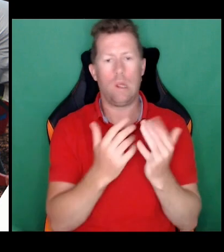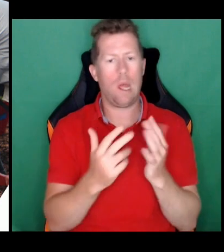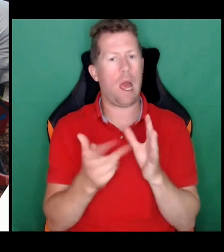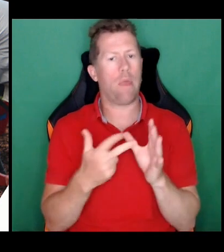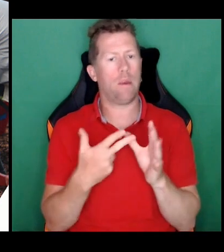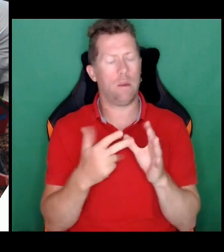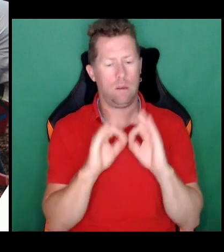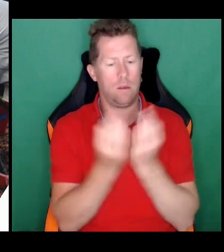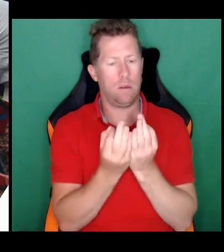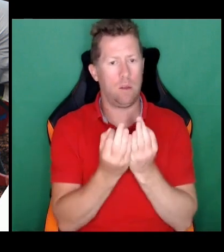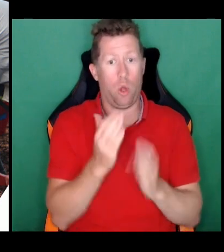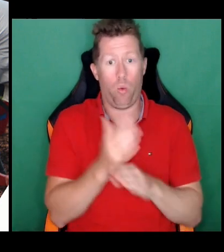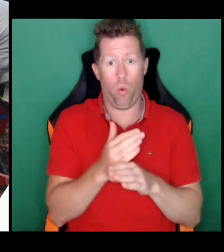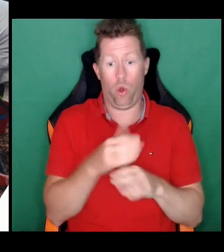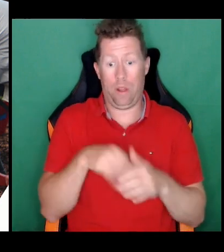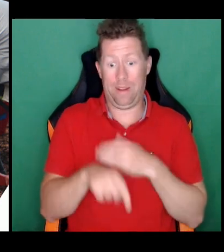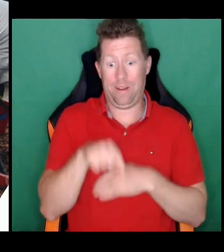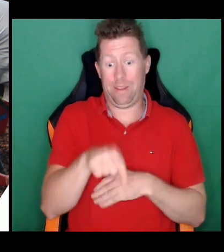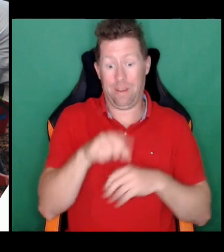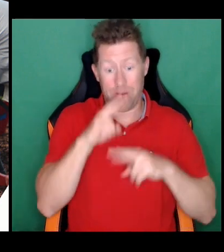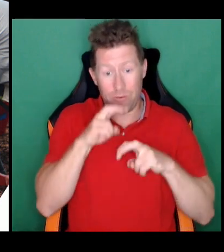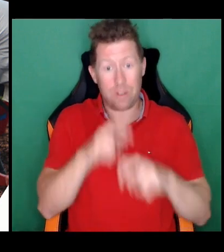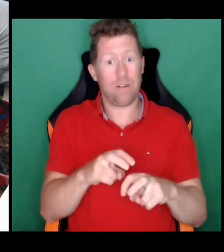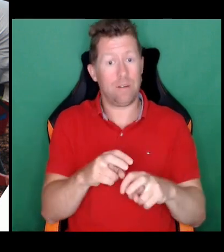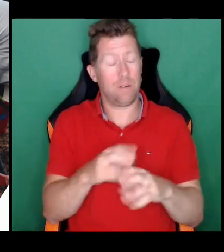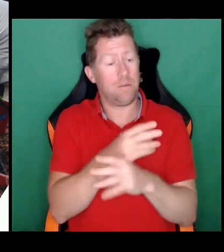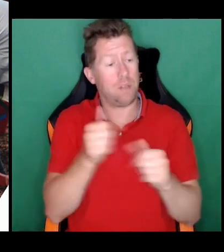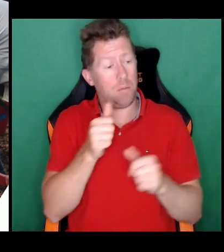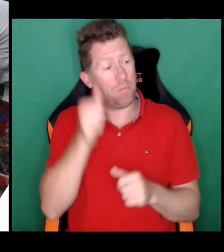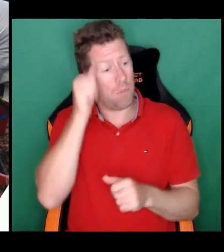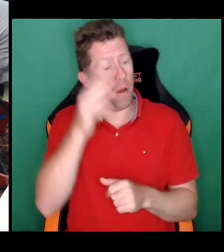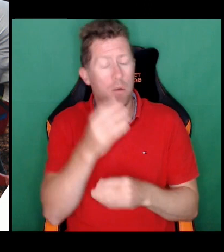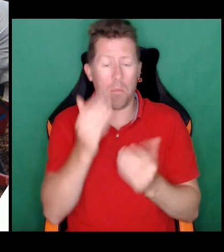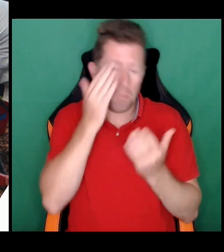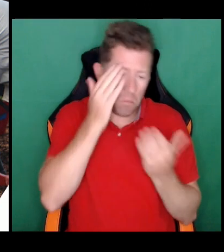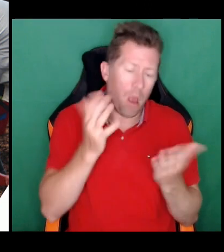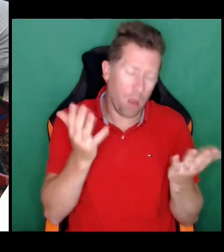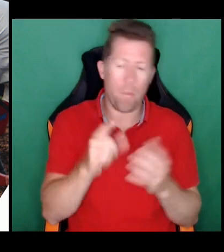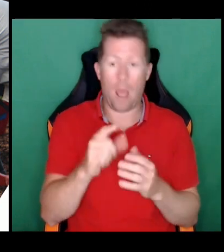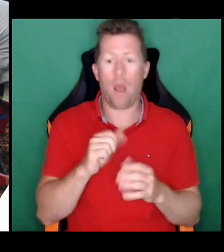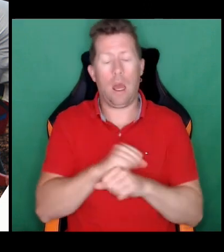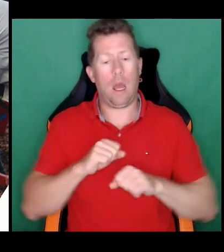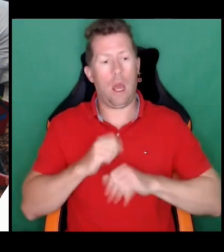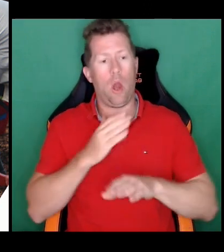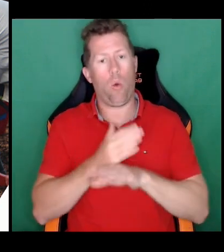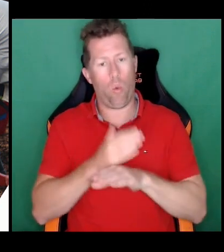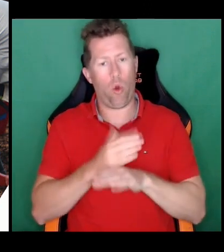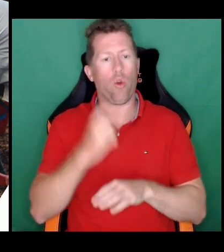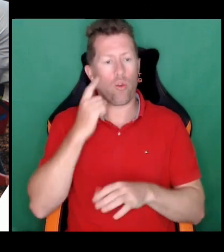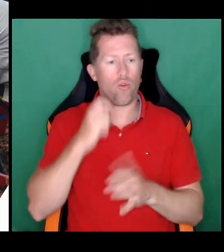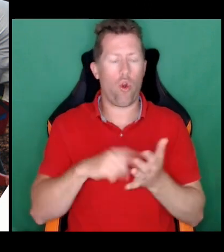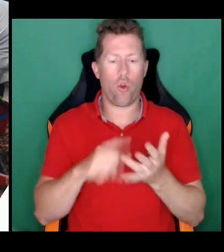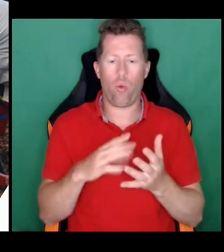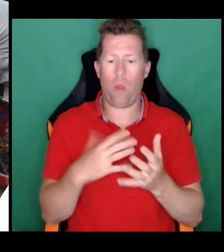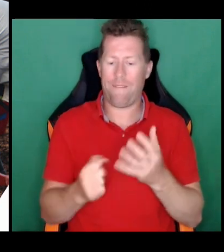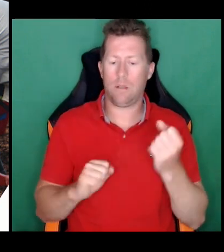are working in this space, some well known, others perhaps not so well known. But yeah, our work is very much intended to augment